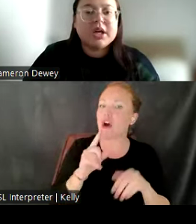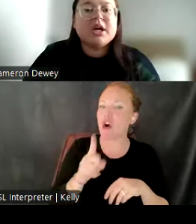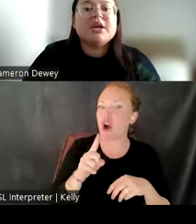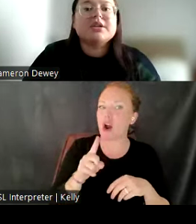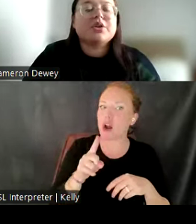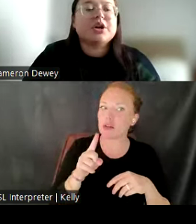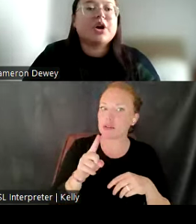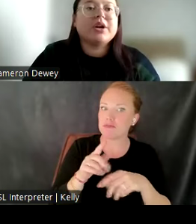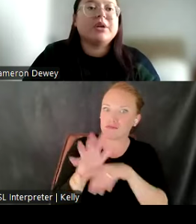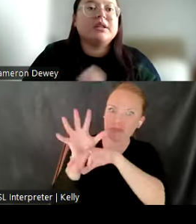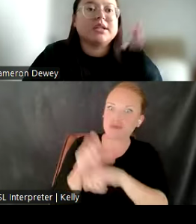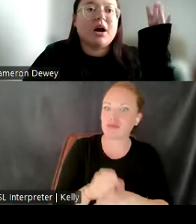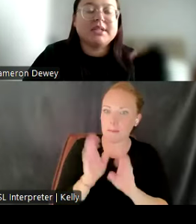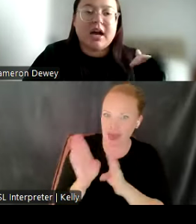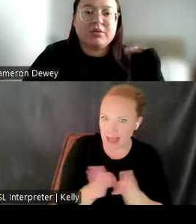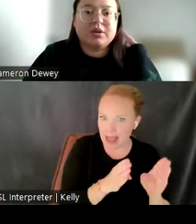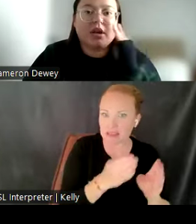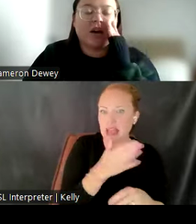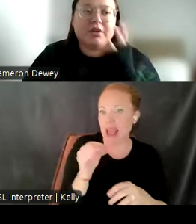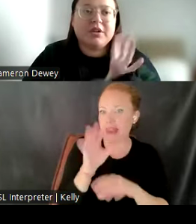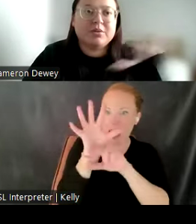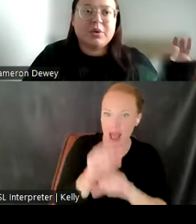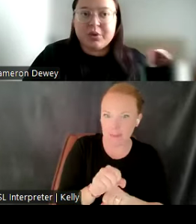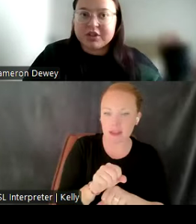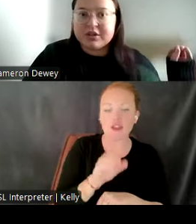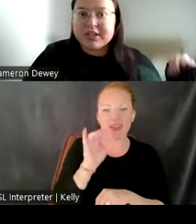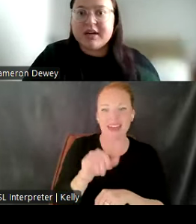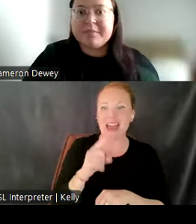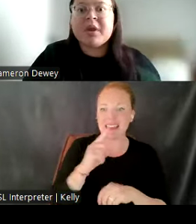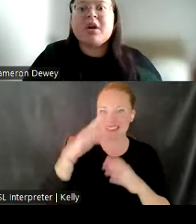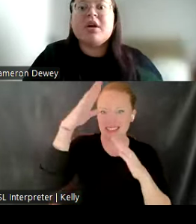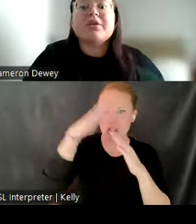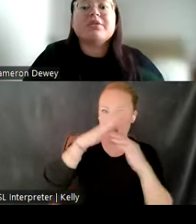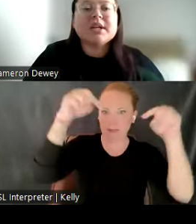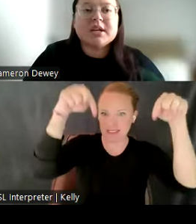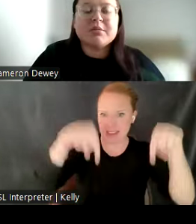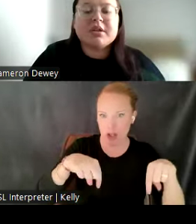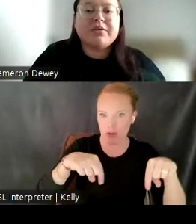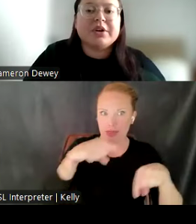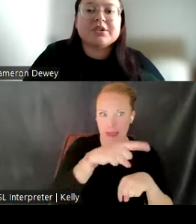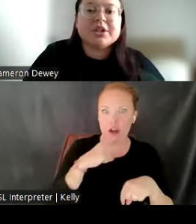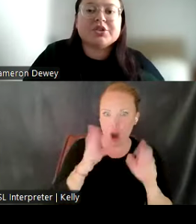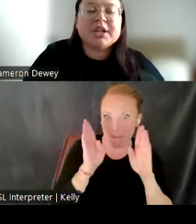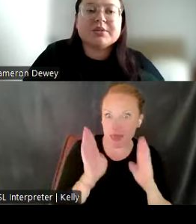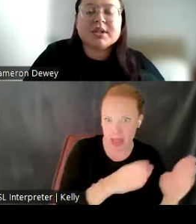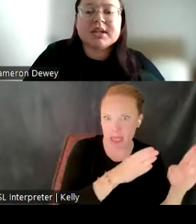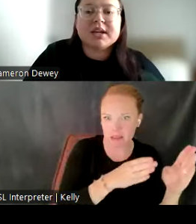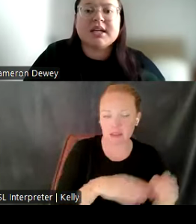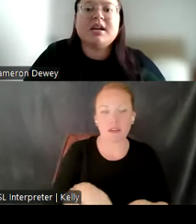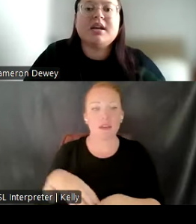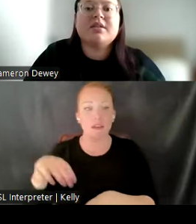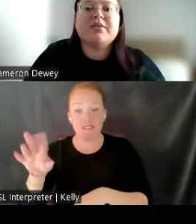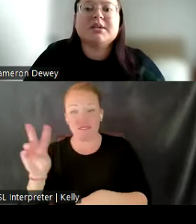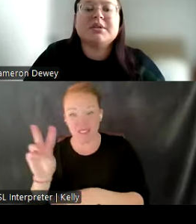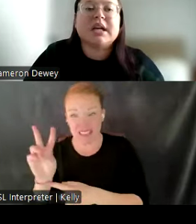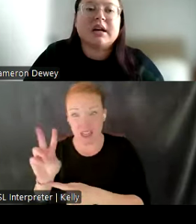habitual. So they're going to be the top down of what we just looked at. For the victim, the fear circuitry is what's kicked